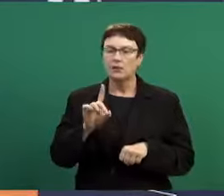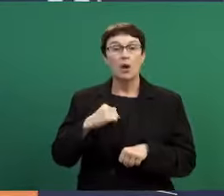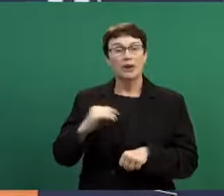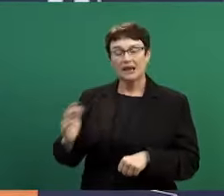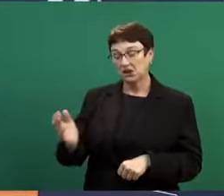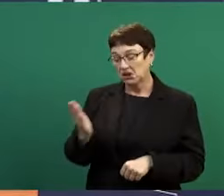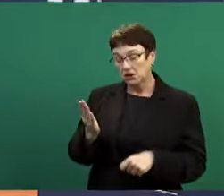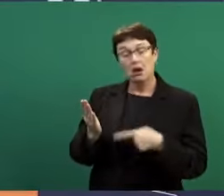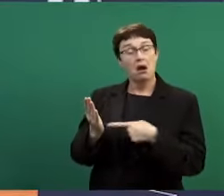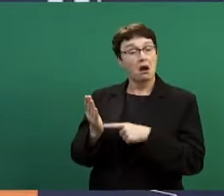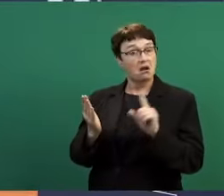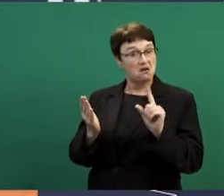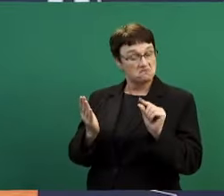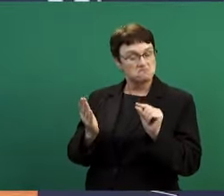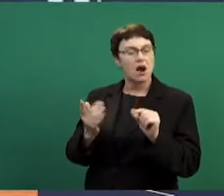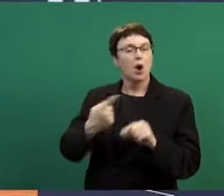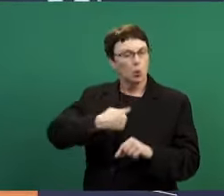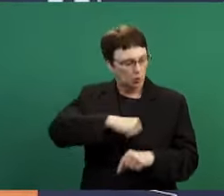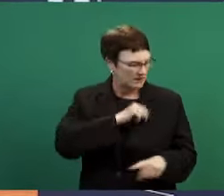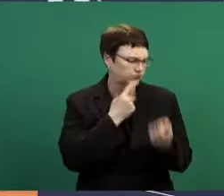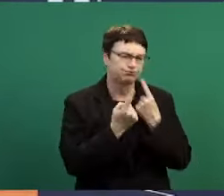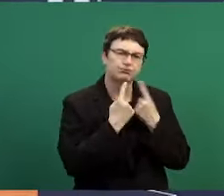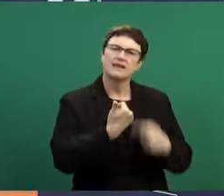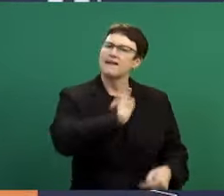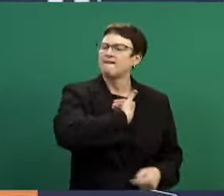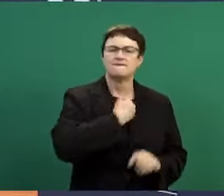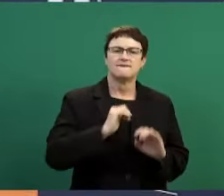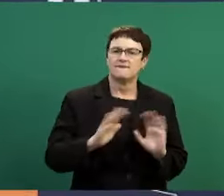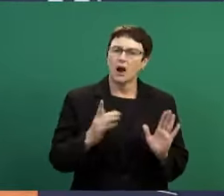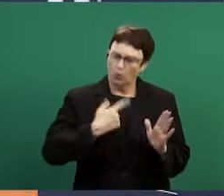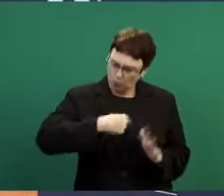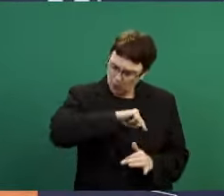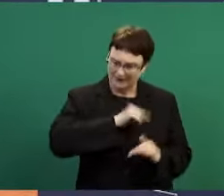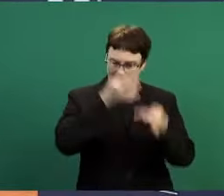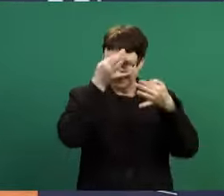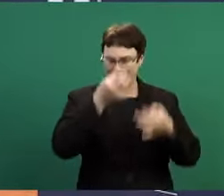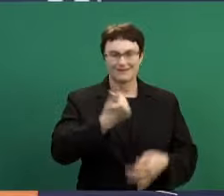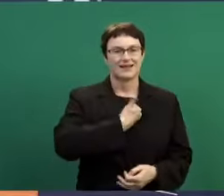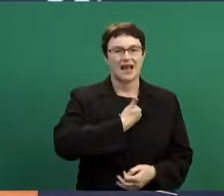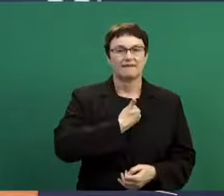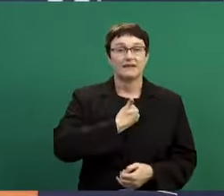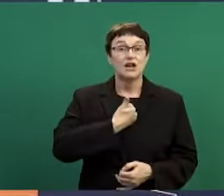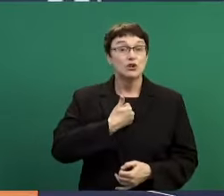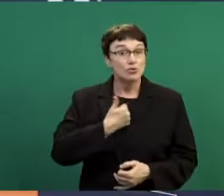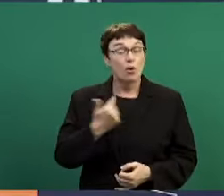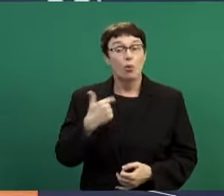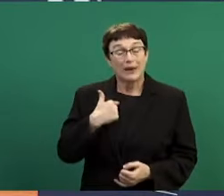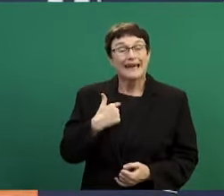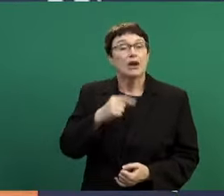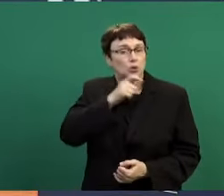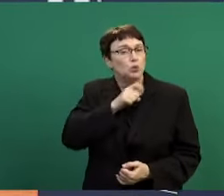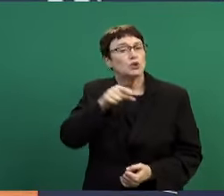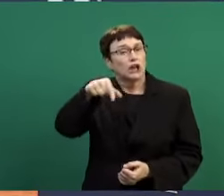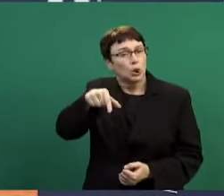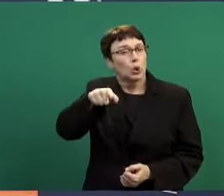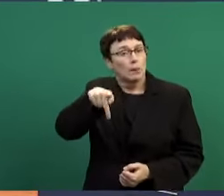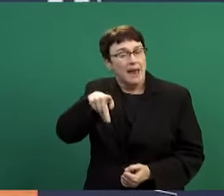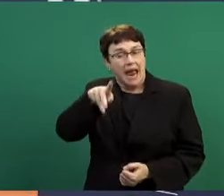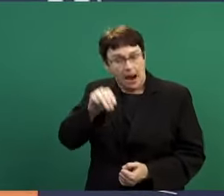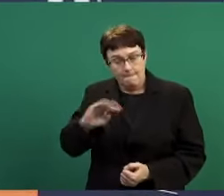input from the QPM is just but one input in addition to all the